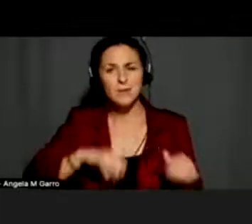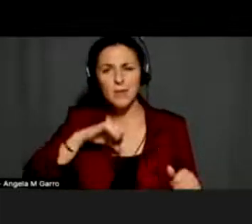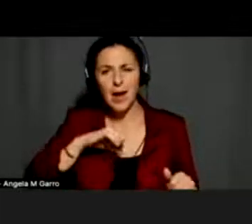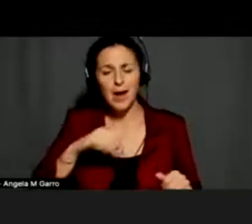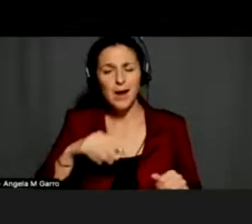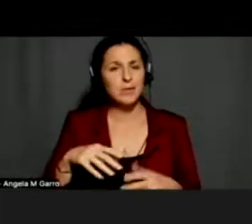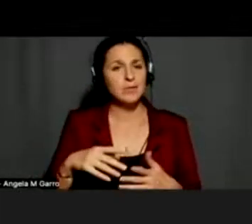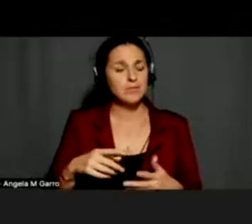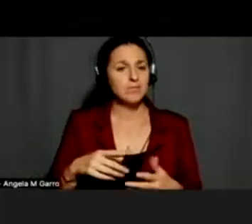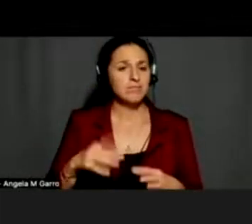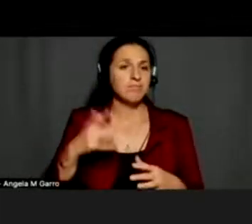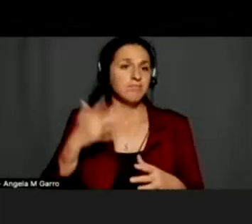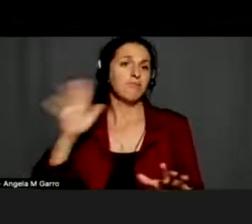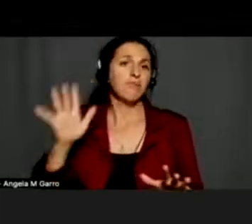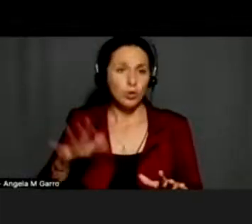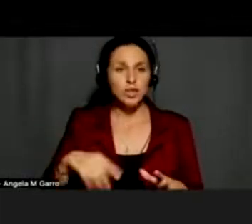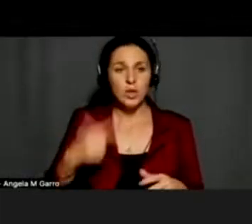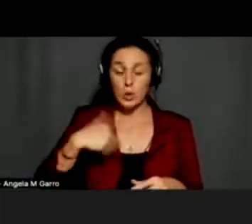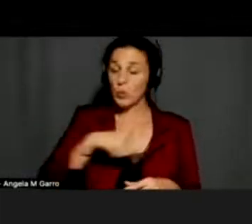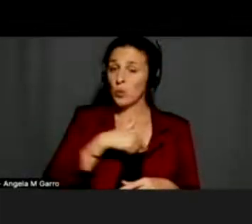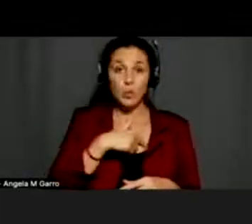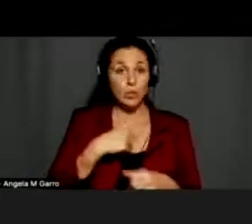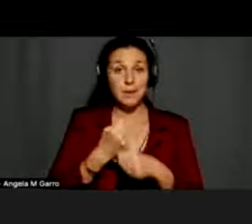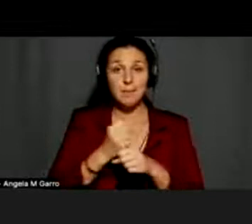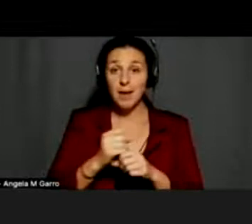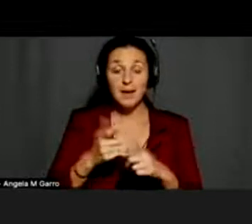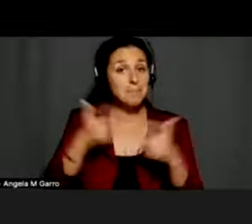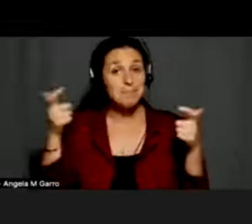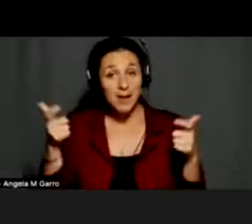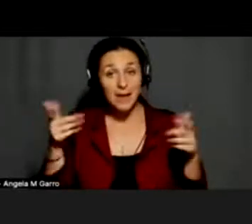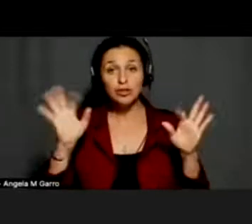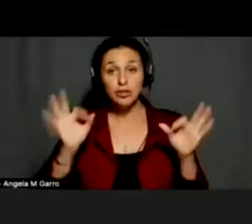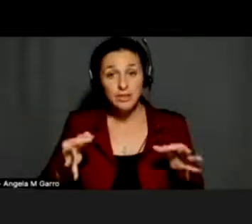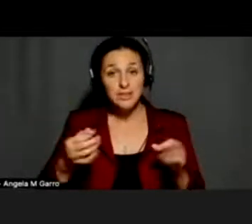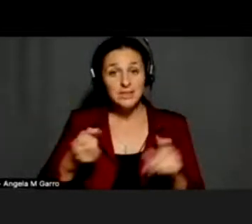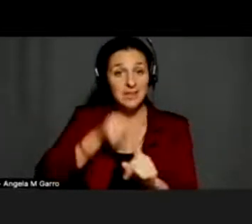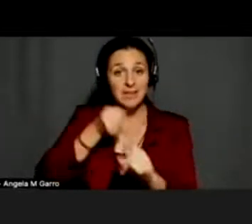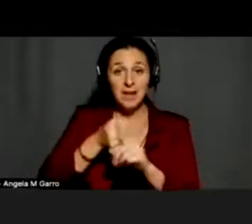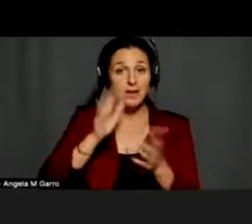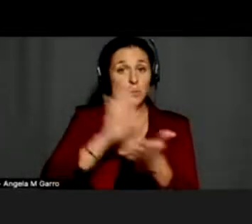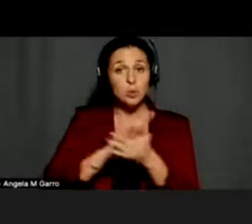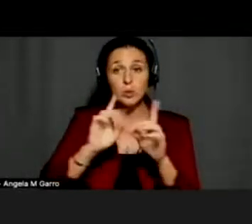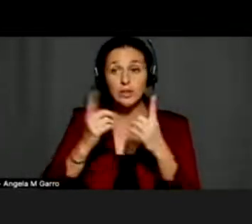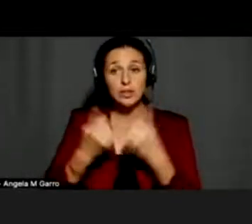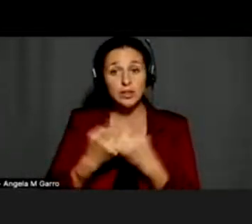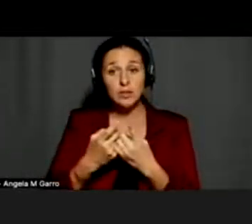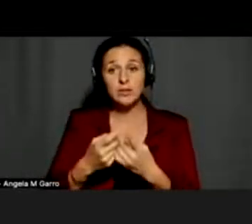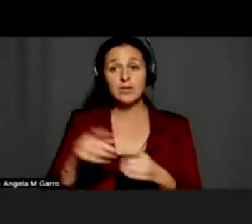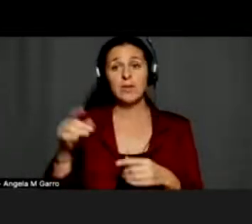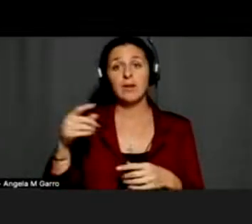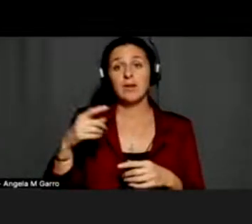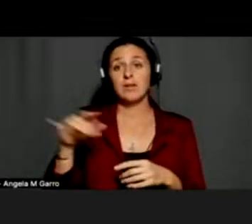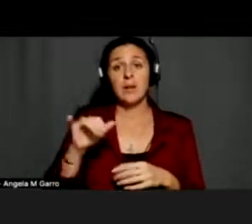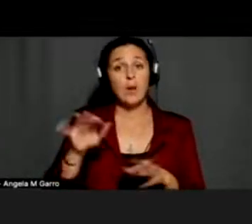made, we have made some major decisions that affect the school district, from like opening a new school